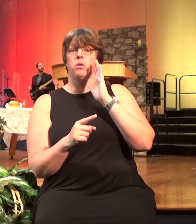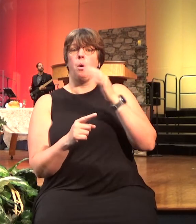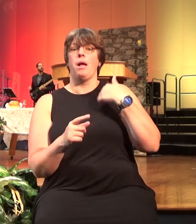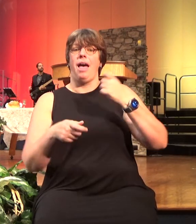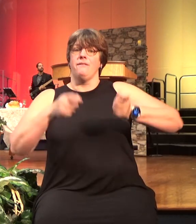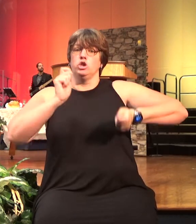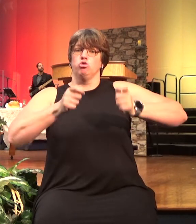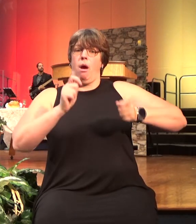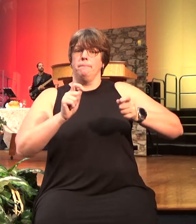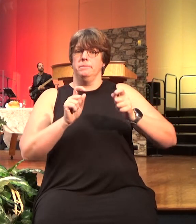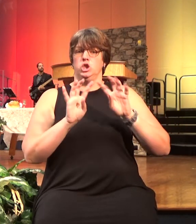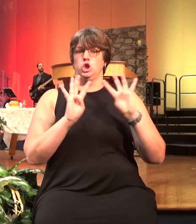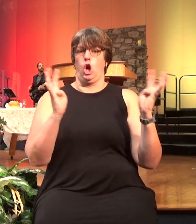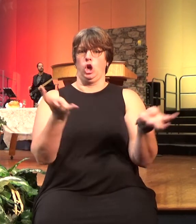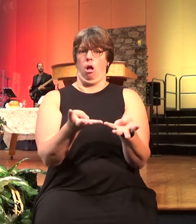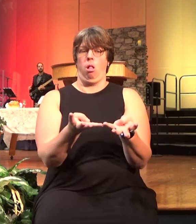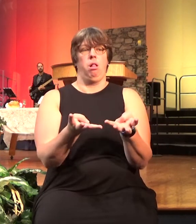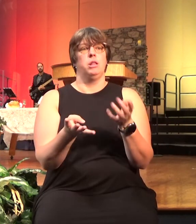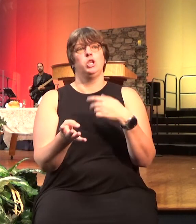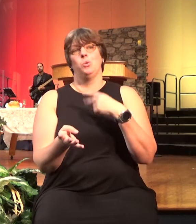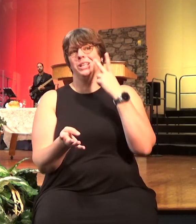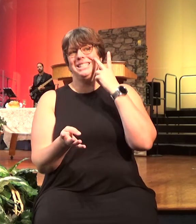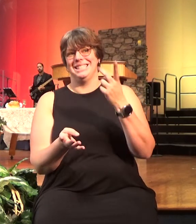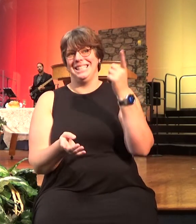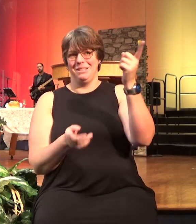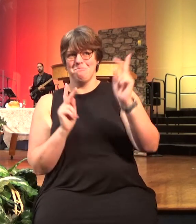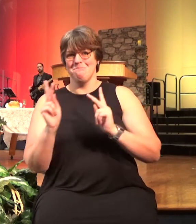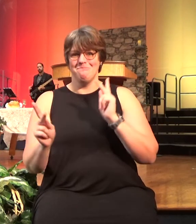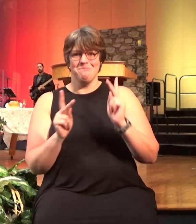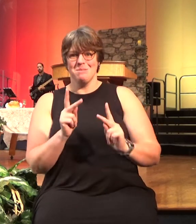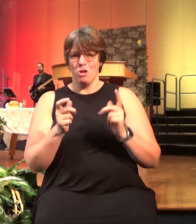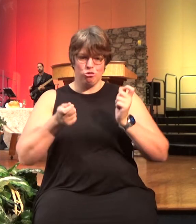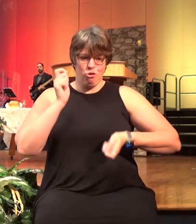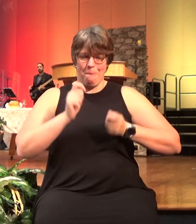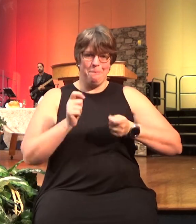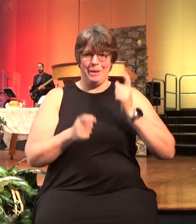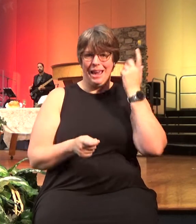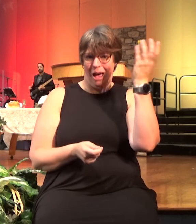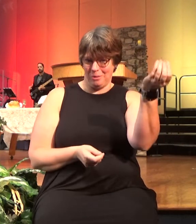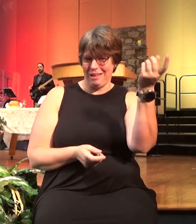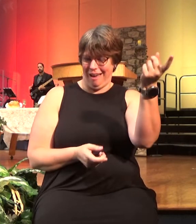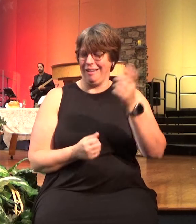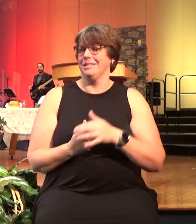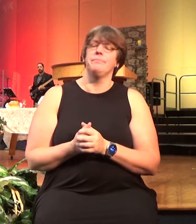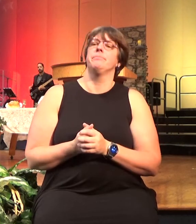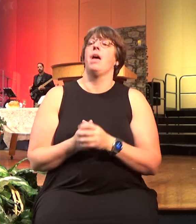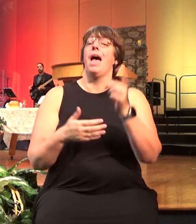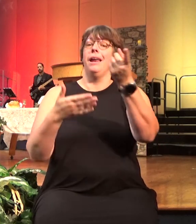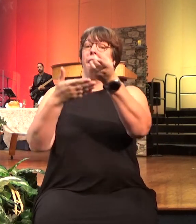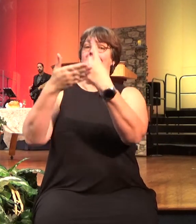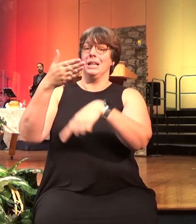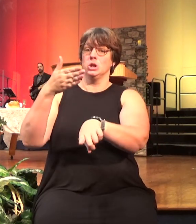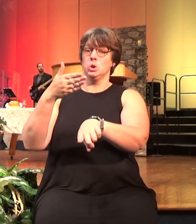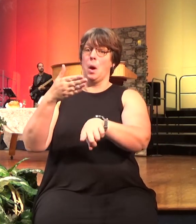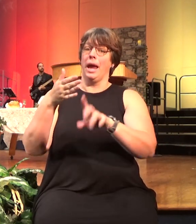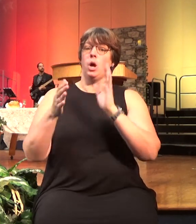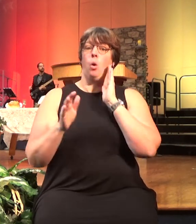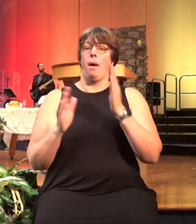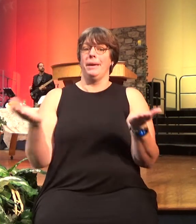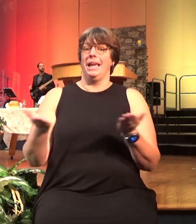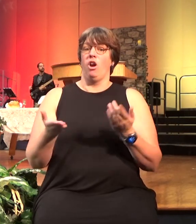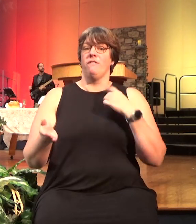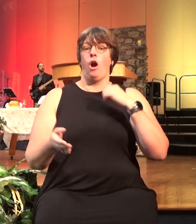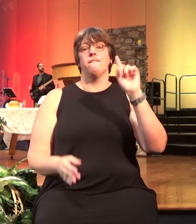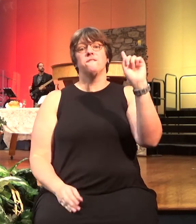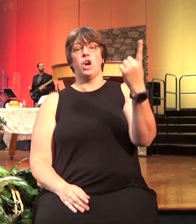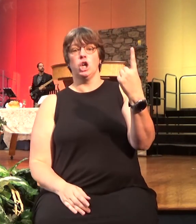you, as well as there are prayer requests on the counters along the windows out there, so feel free to submit a prayer request there. We have